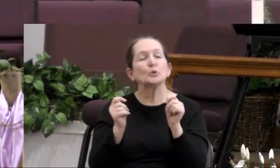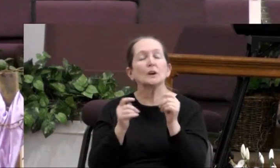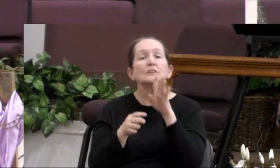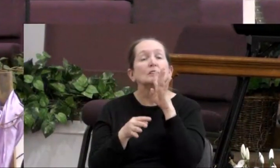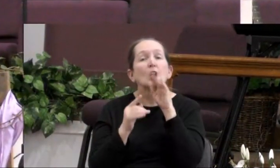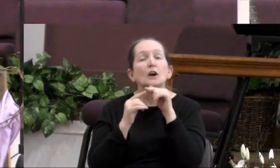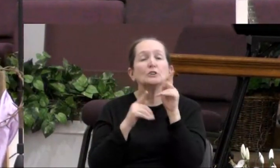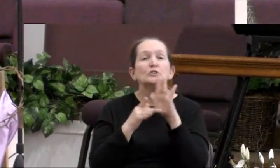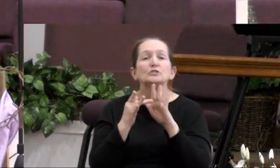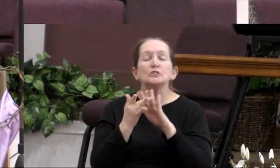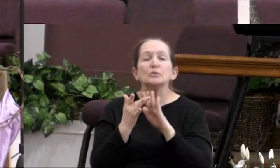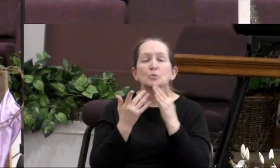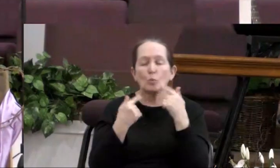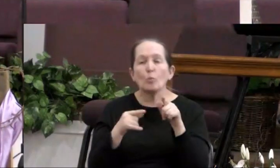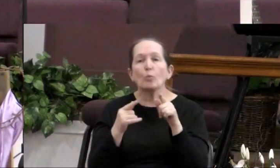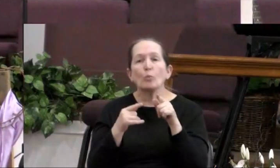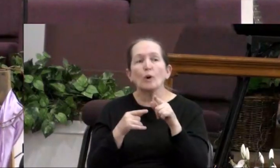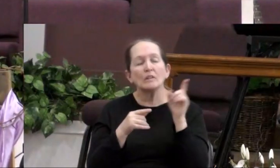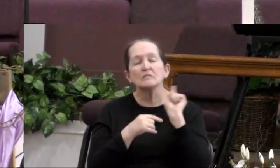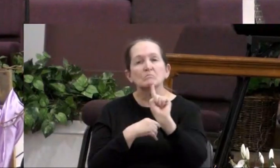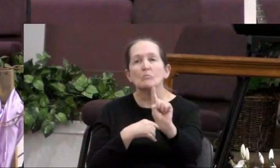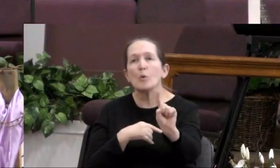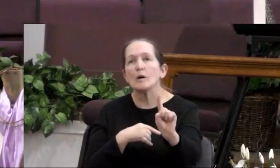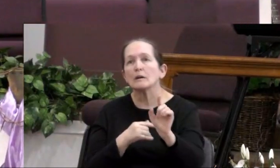as he's walking as well,